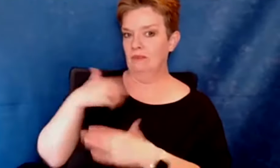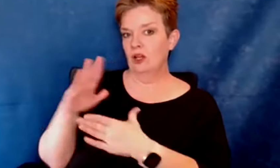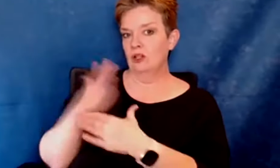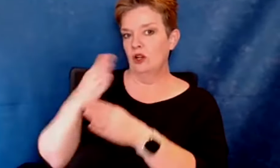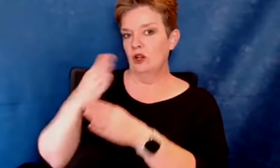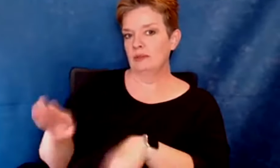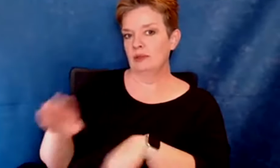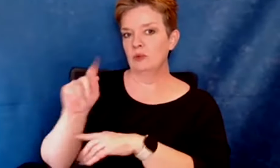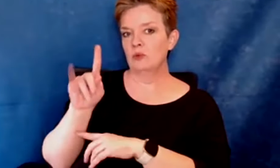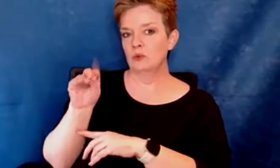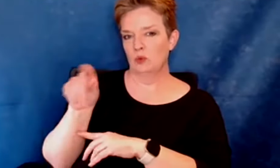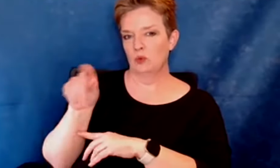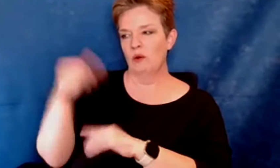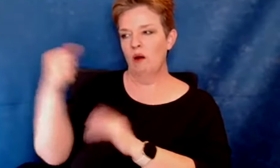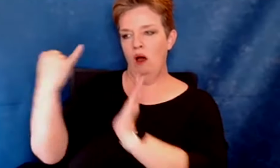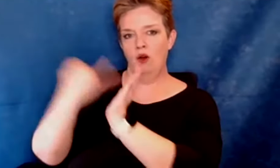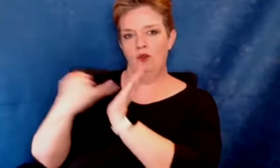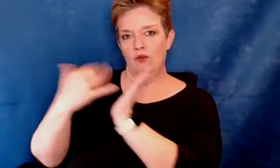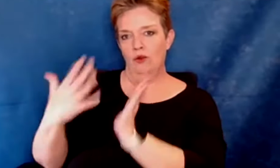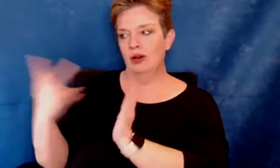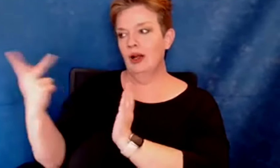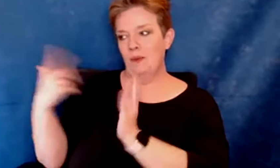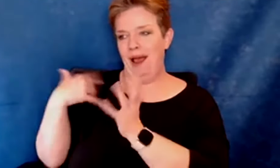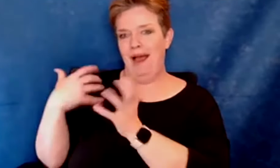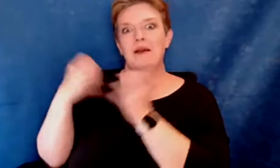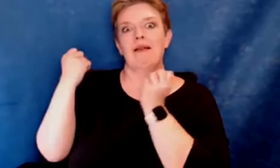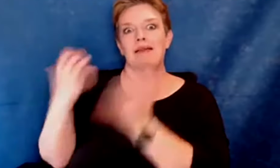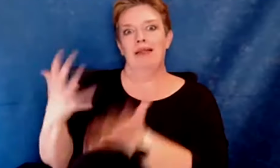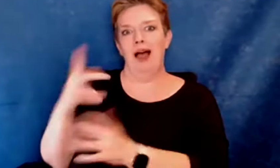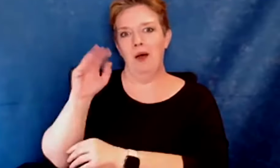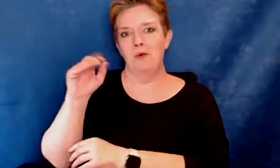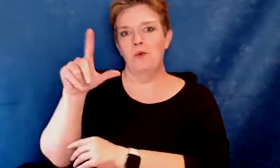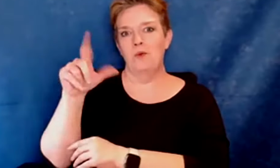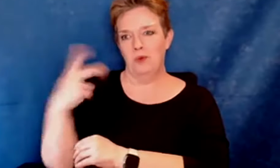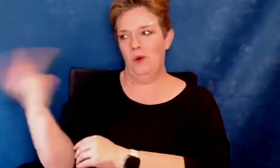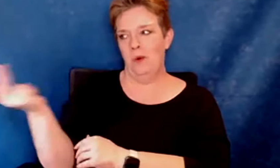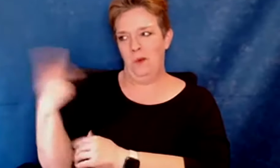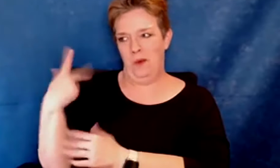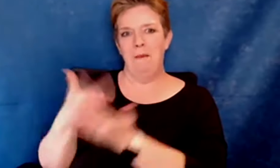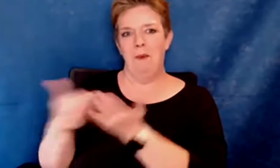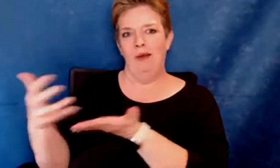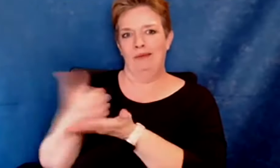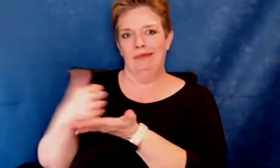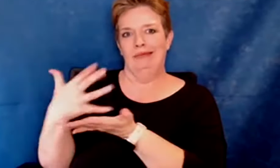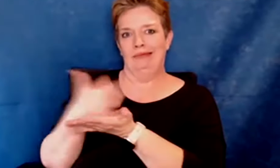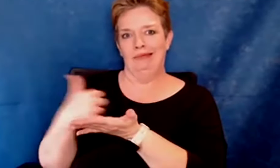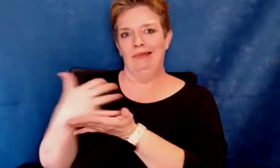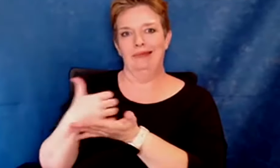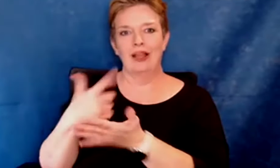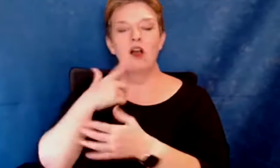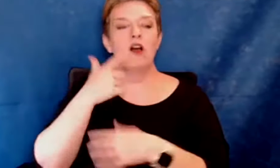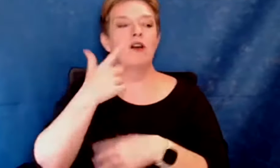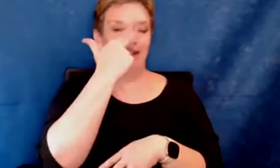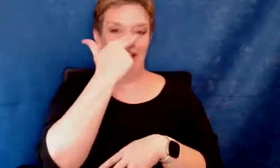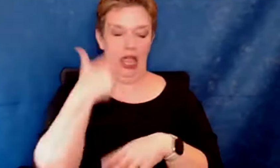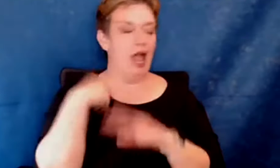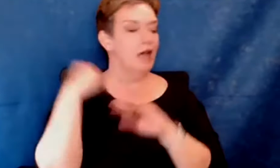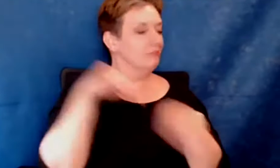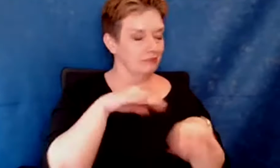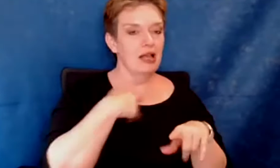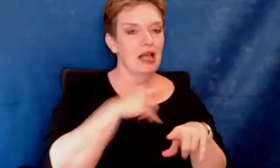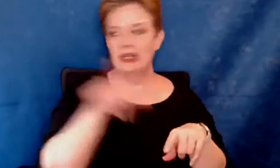together we have a good amount of tools that we've collected over the years. I kept on going back for more things, and before I knew it,